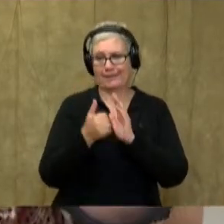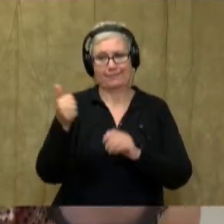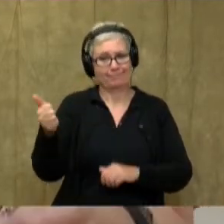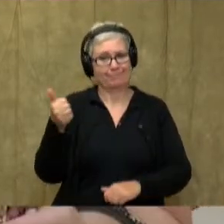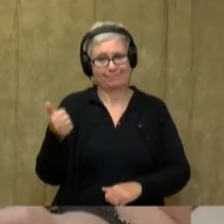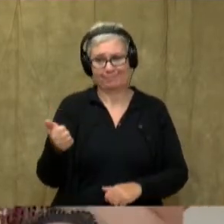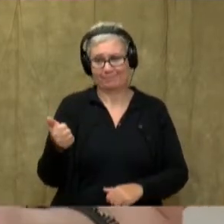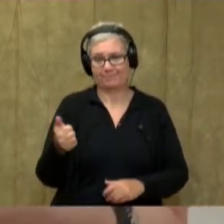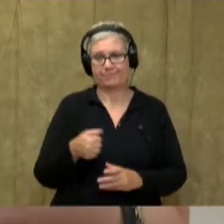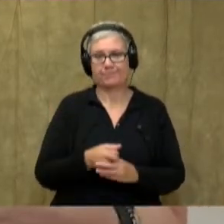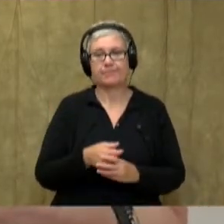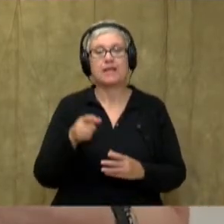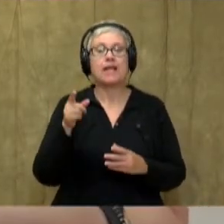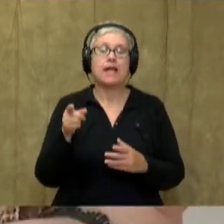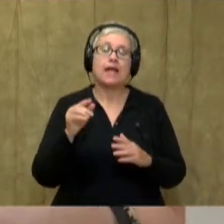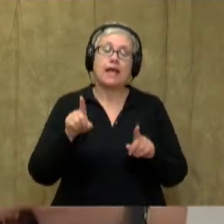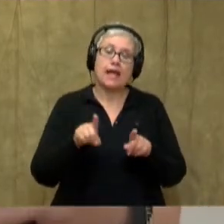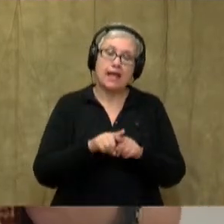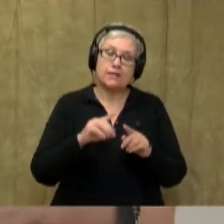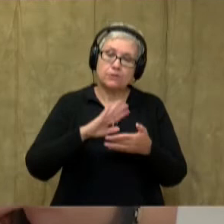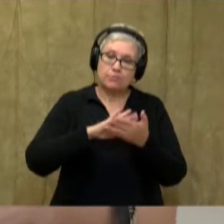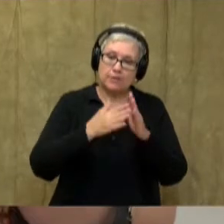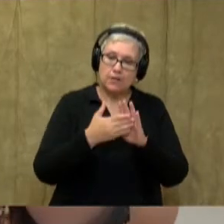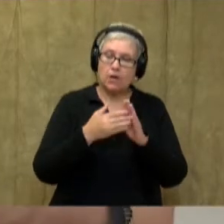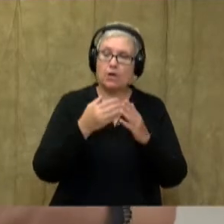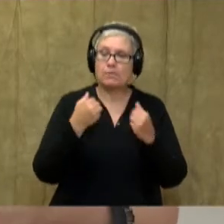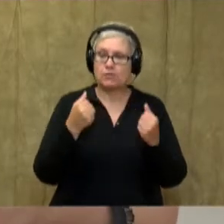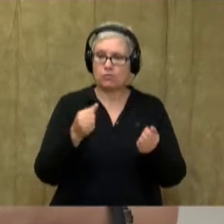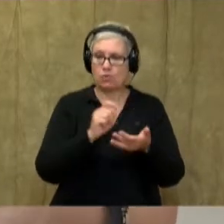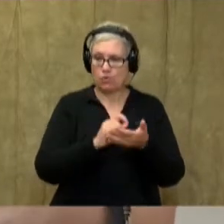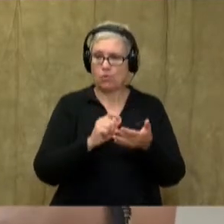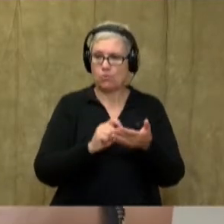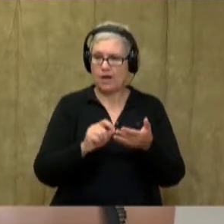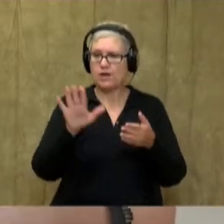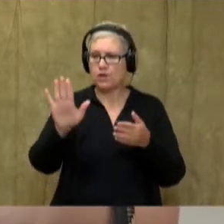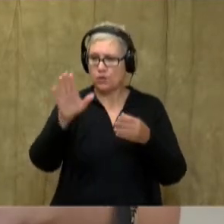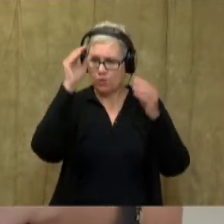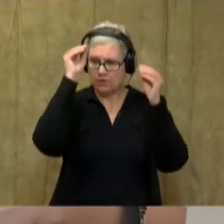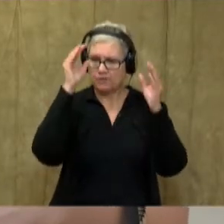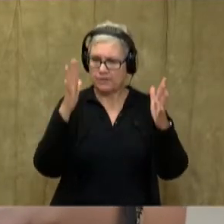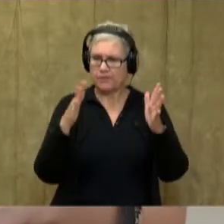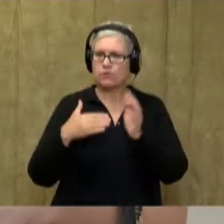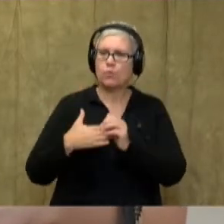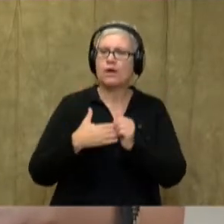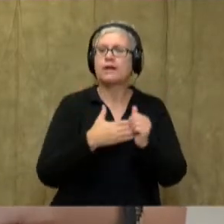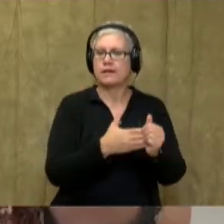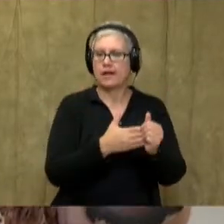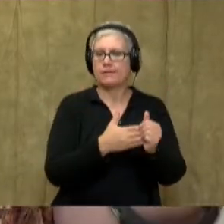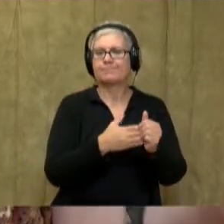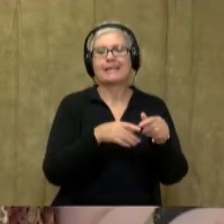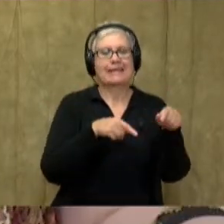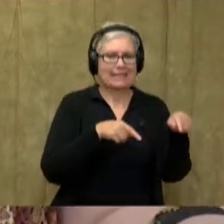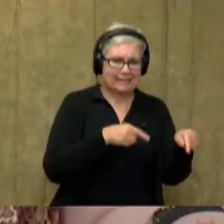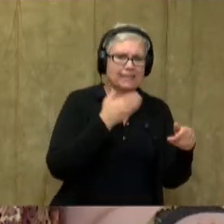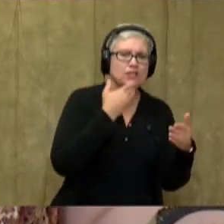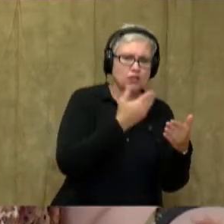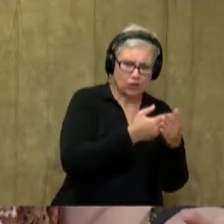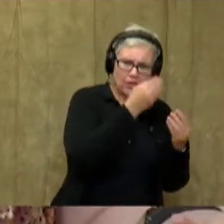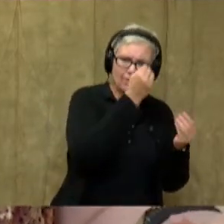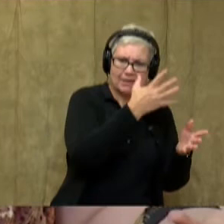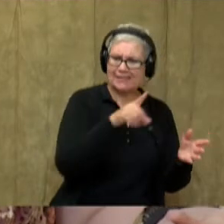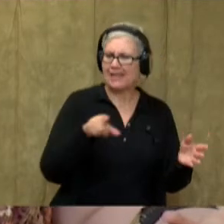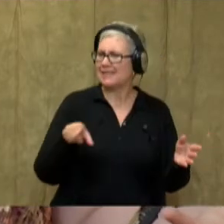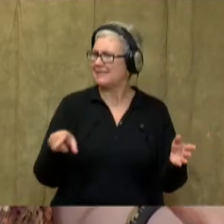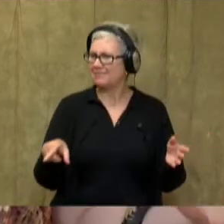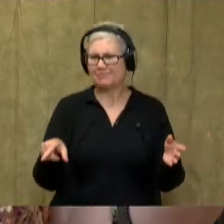as you become a stronger writer, your teachers will guide you through that and show you this is good information and this is not so good